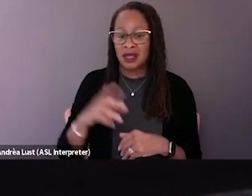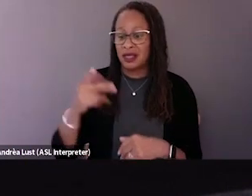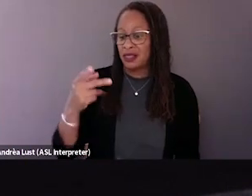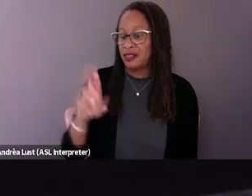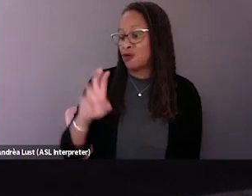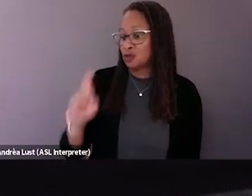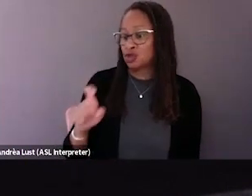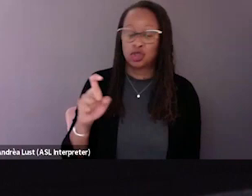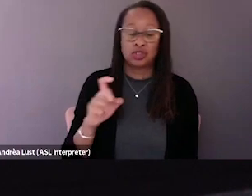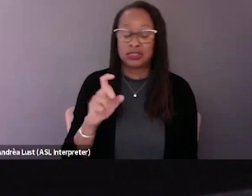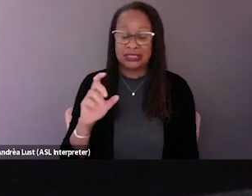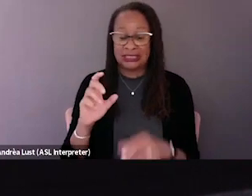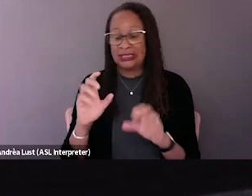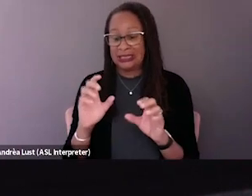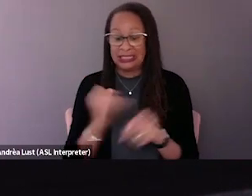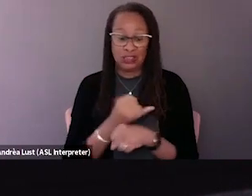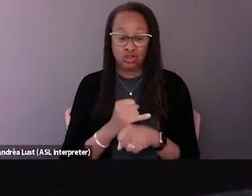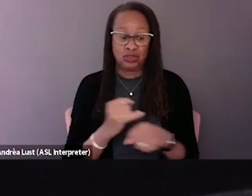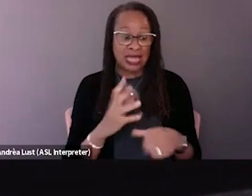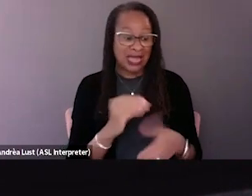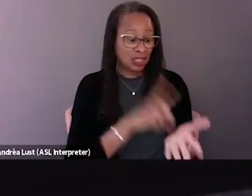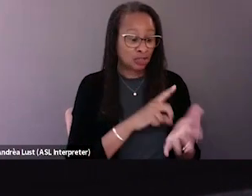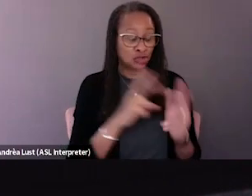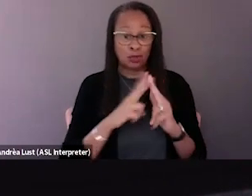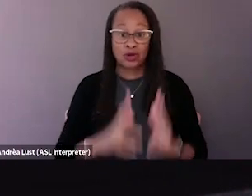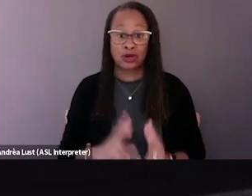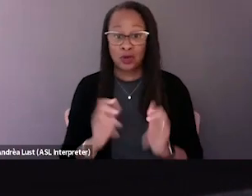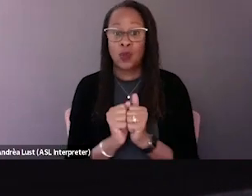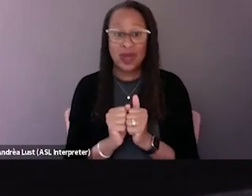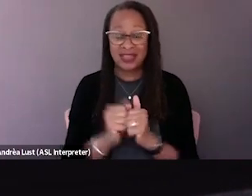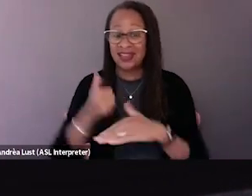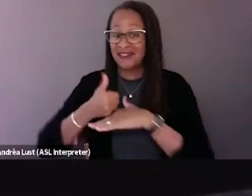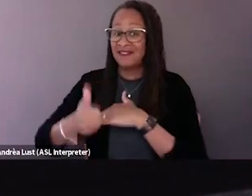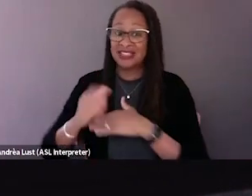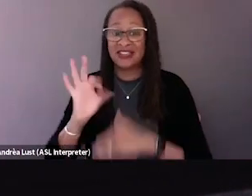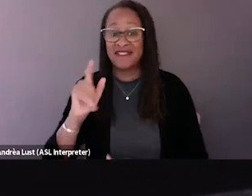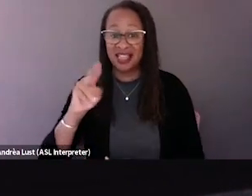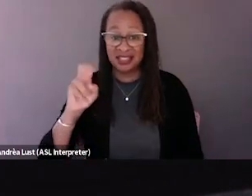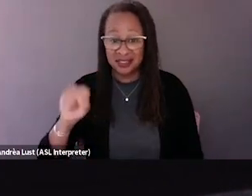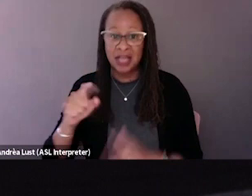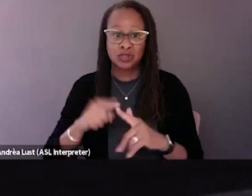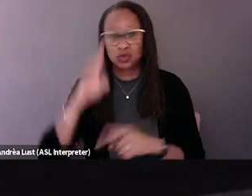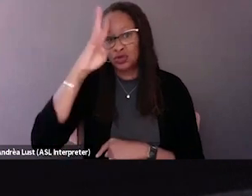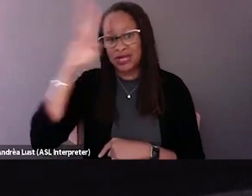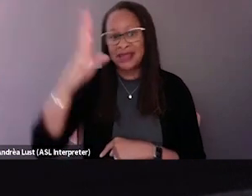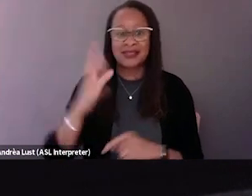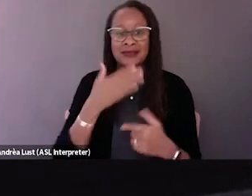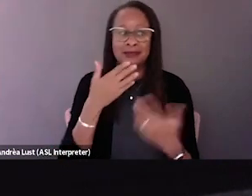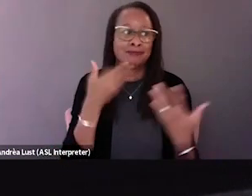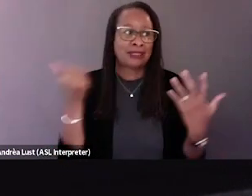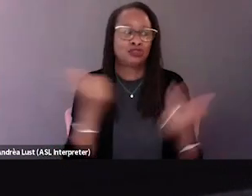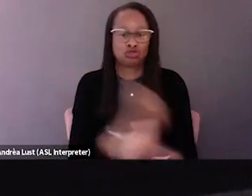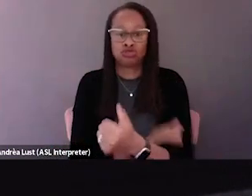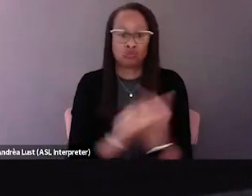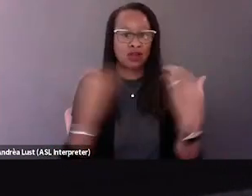and doctors partnering with a bunch of convicted felons to create the greatest drug racket